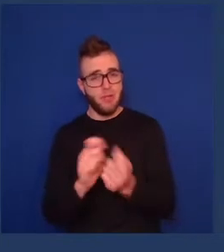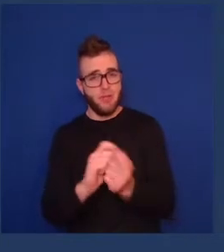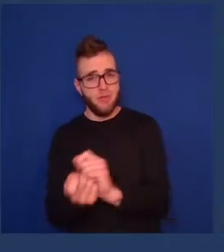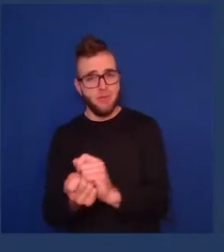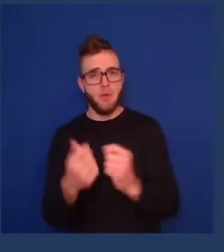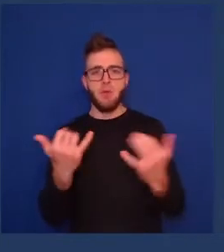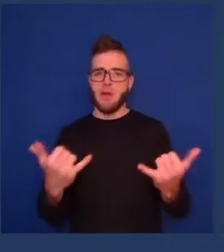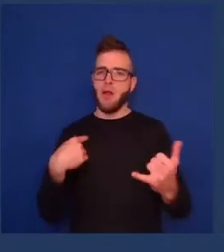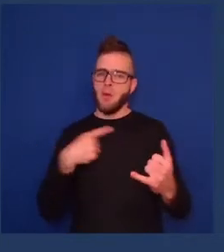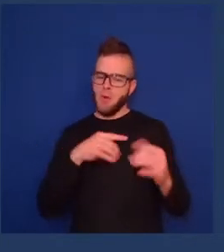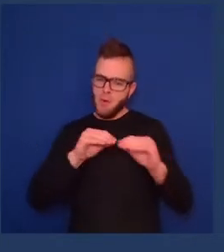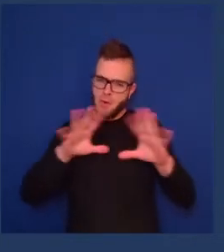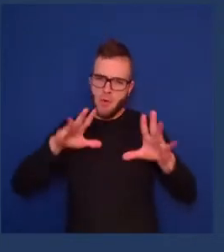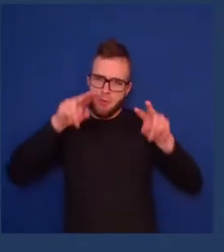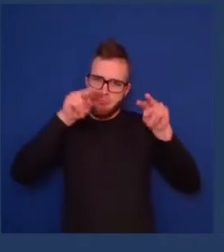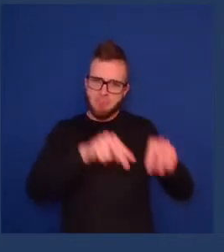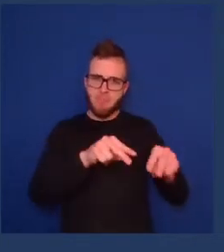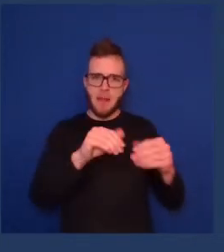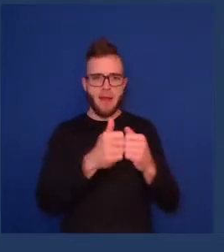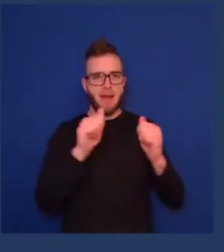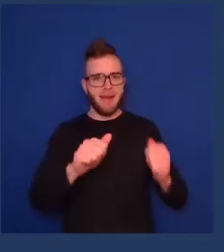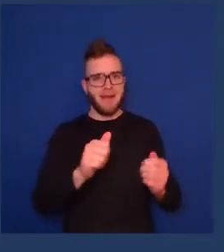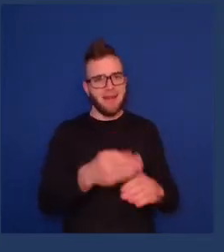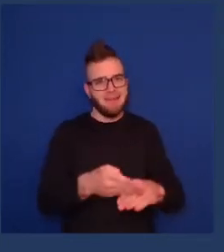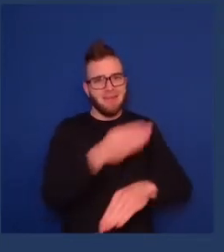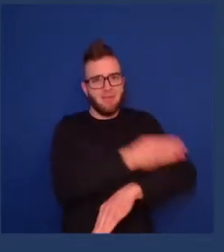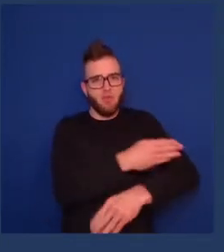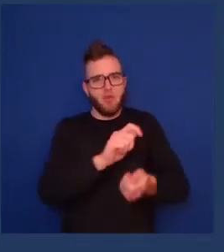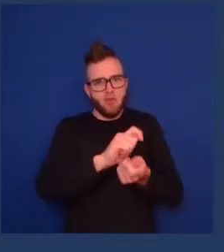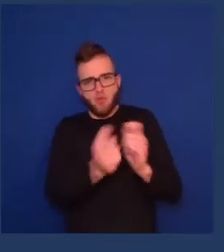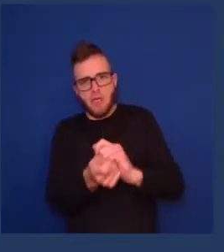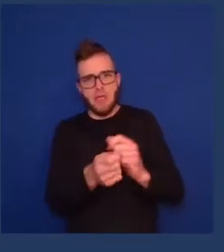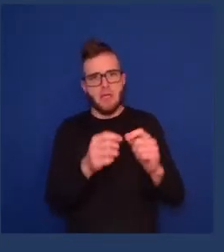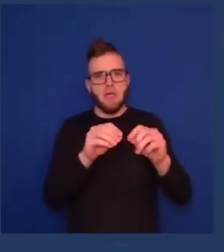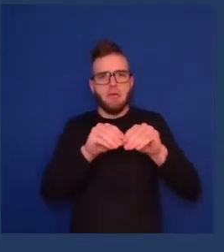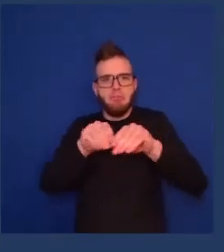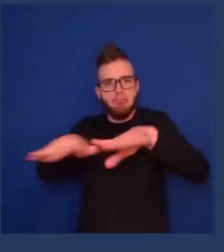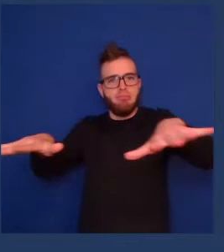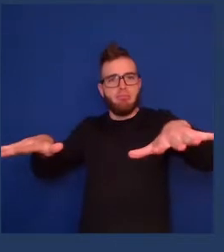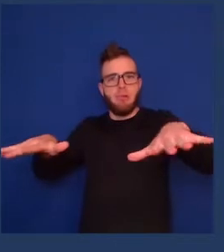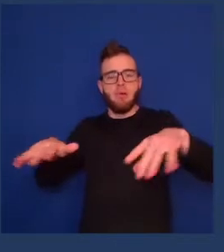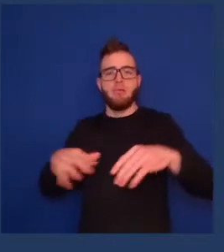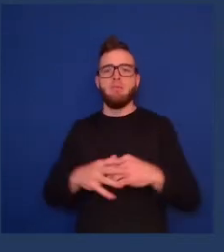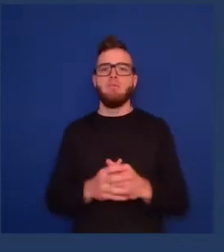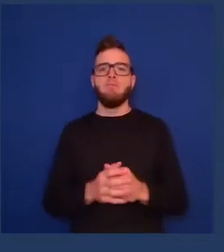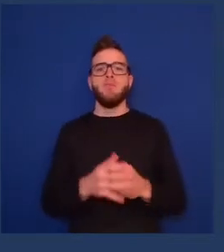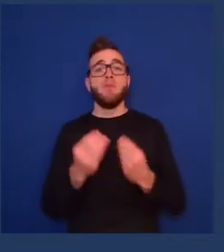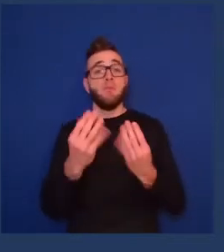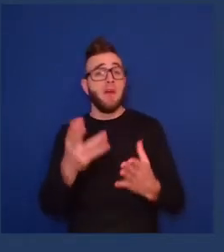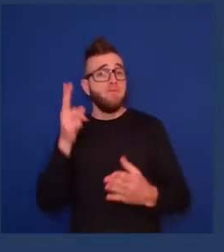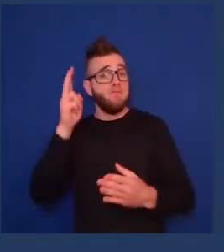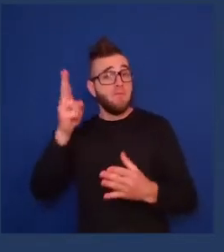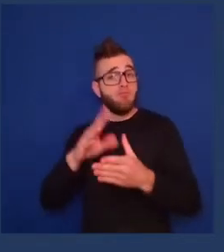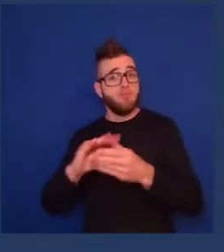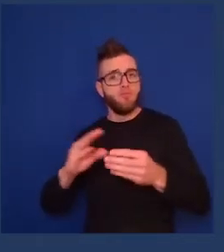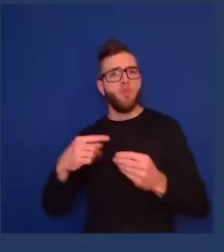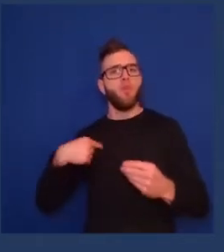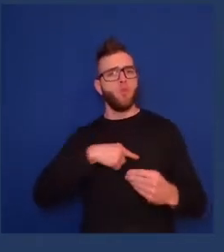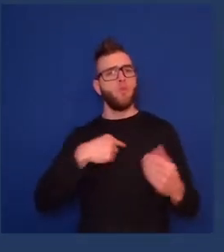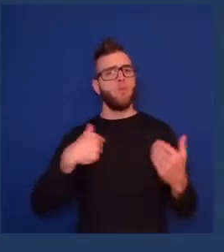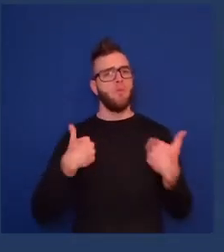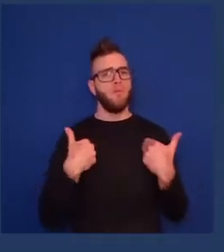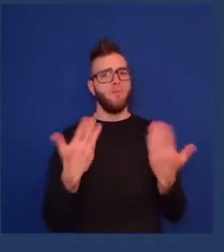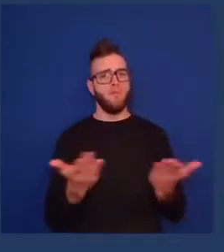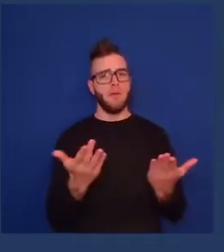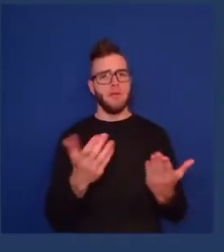haven't also done translational work. And so we are explicitly looking at what can we do to get things out there. And just to give a